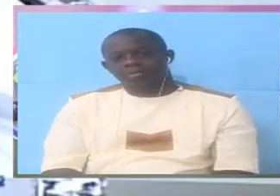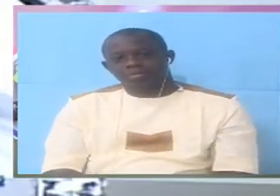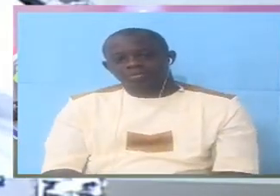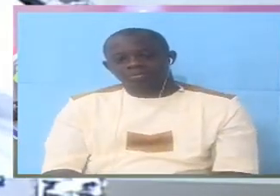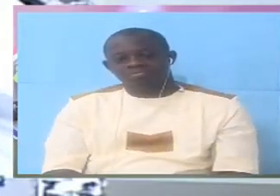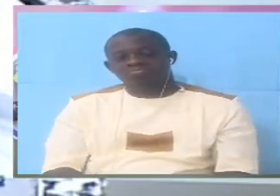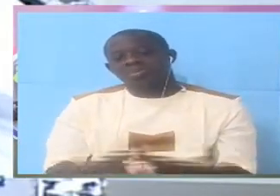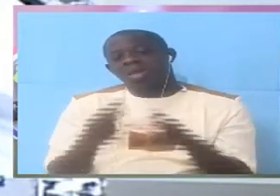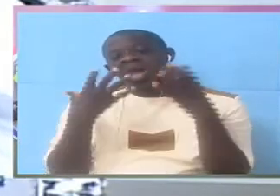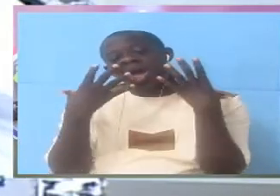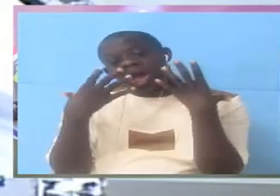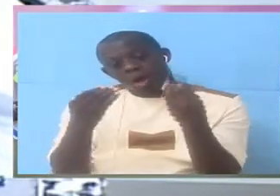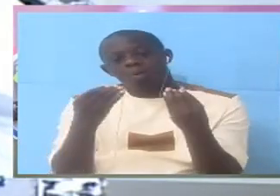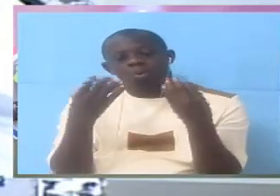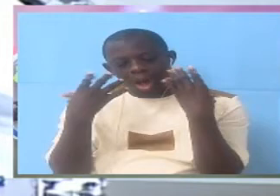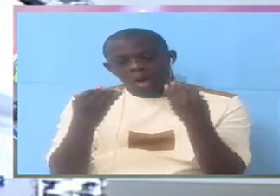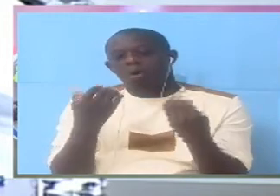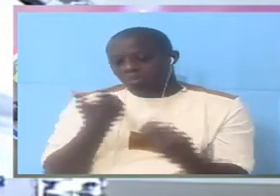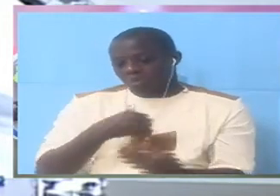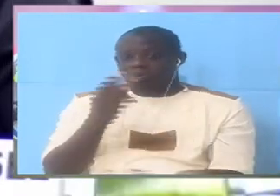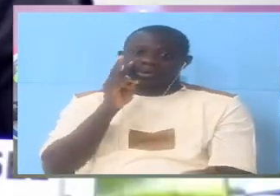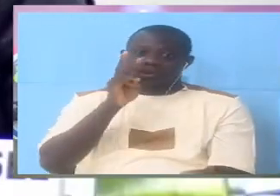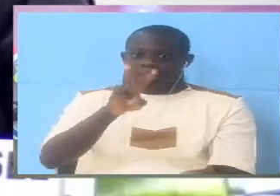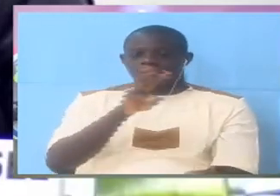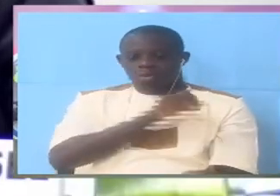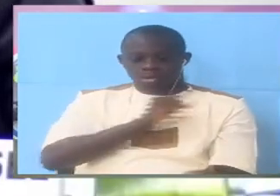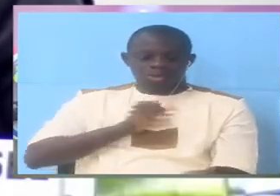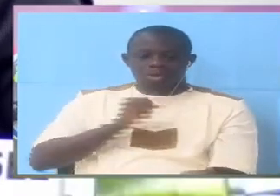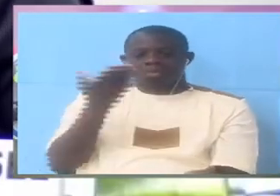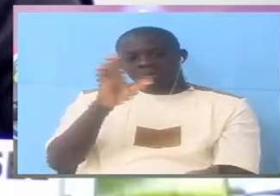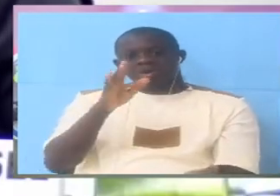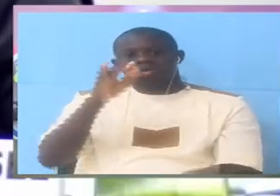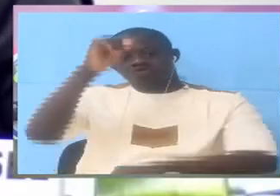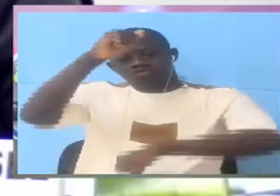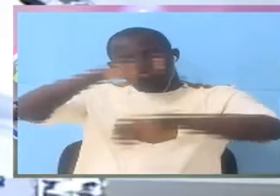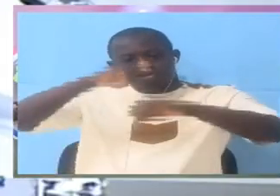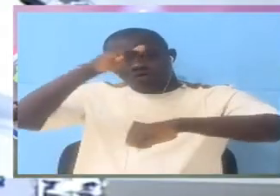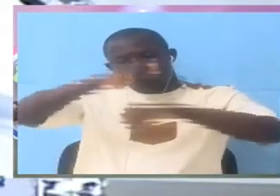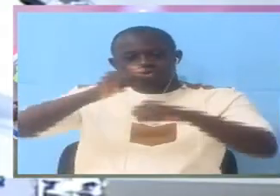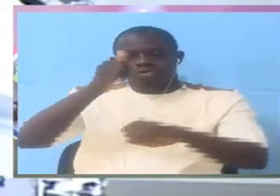That's how they are seen us, maybe. I will see myself. Or maybe the torturers.